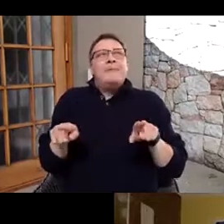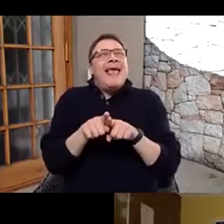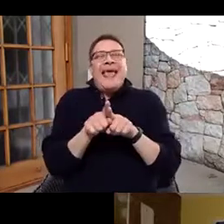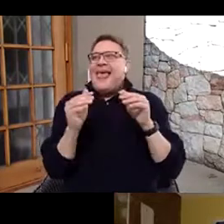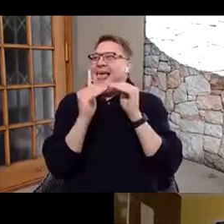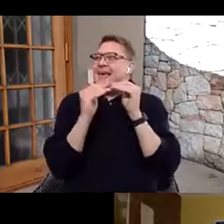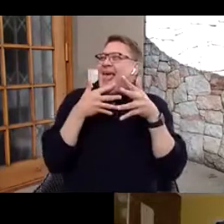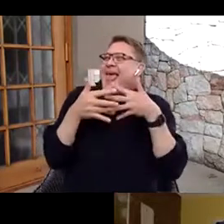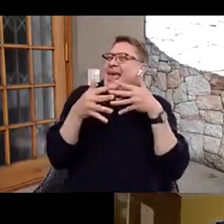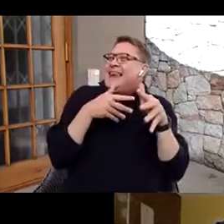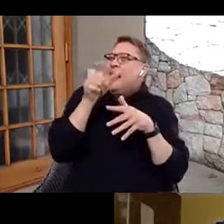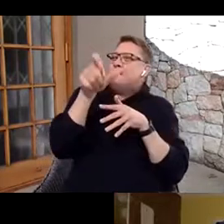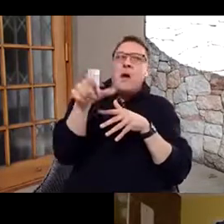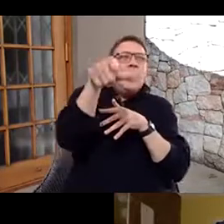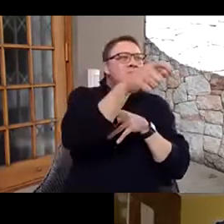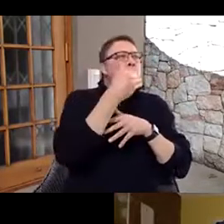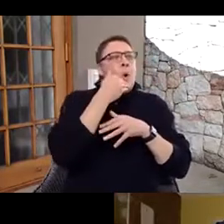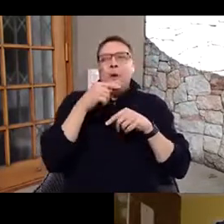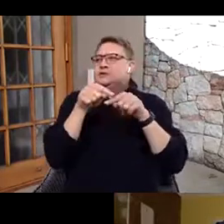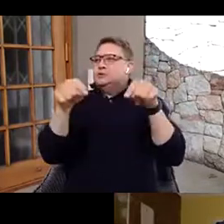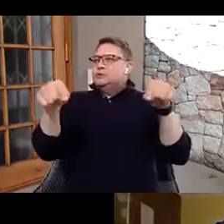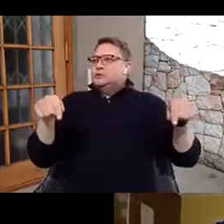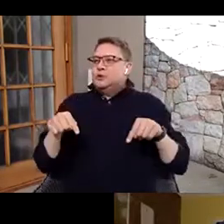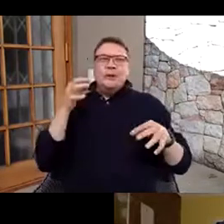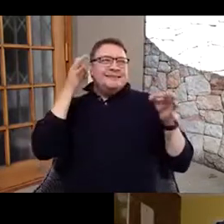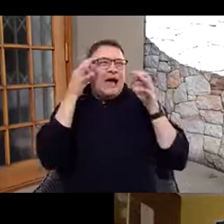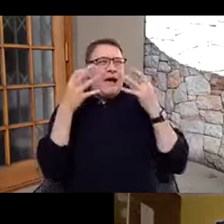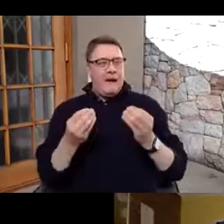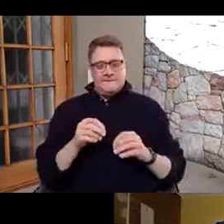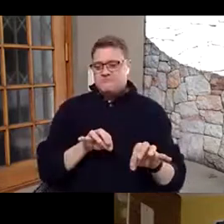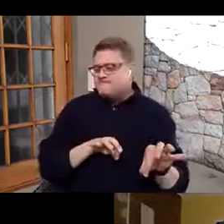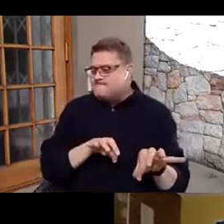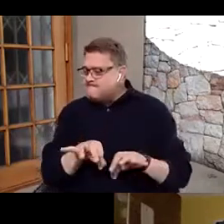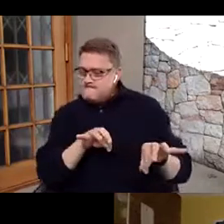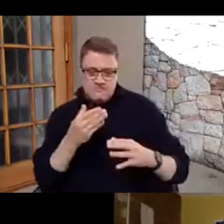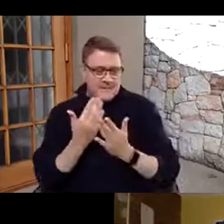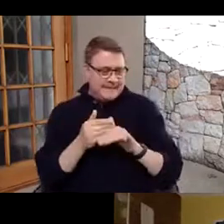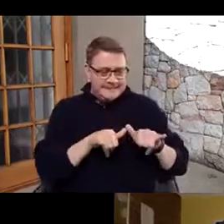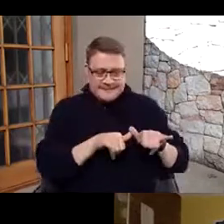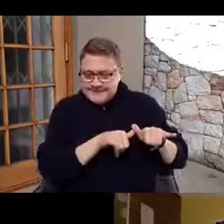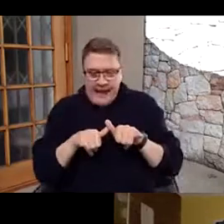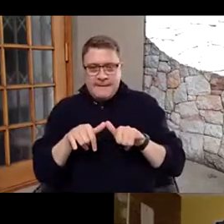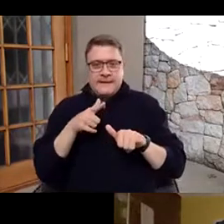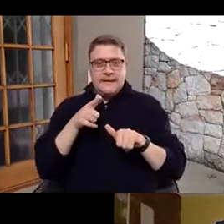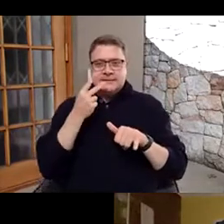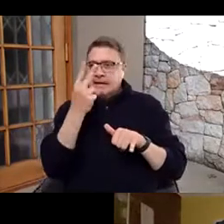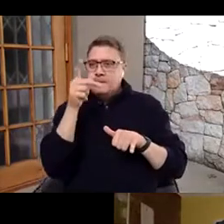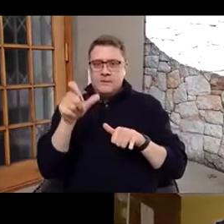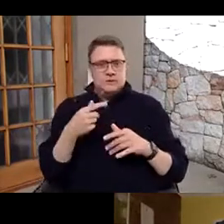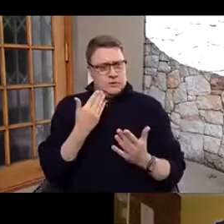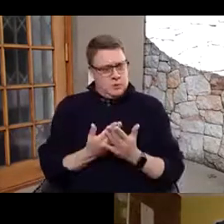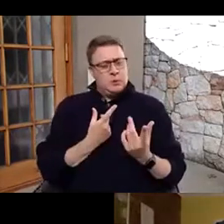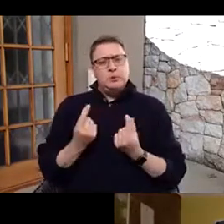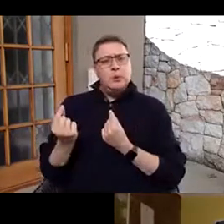do in a studio session. I can do almost anything a sighted person can do, and I should be on